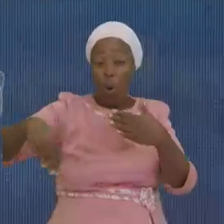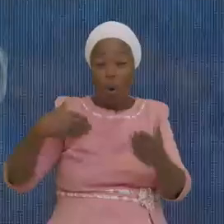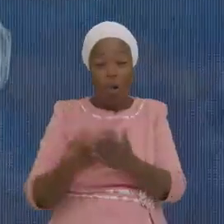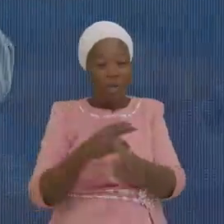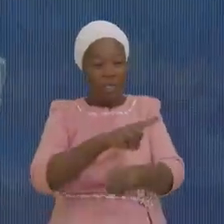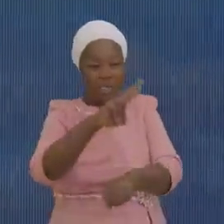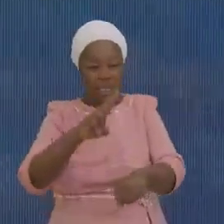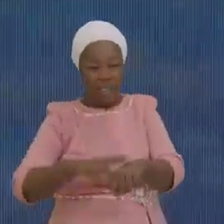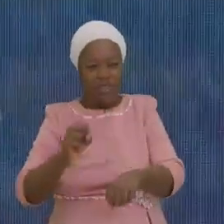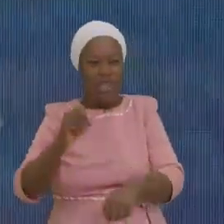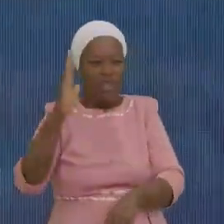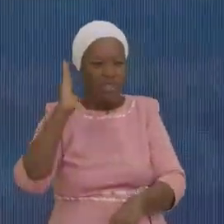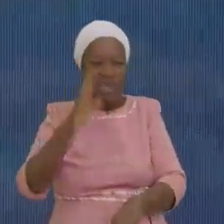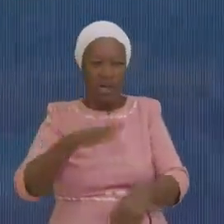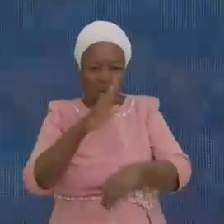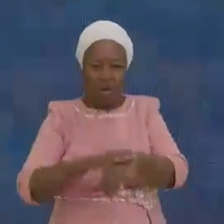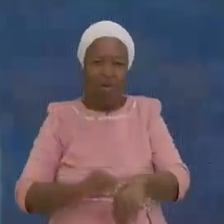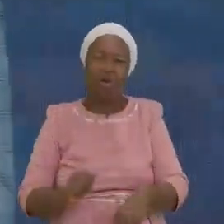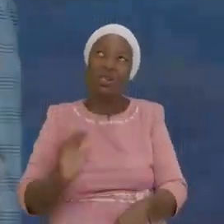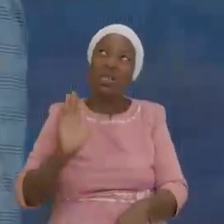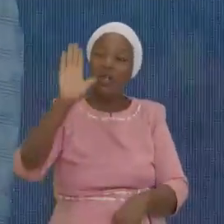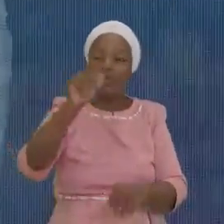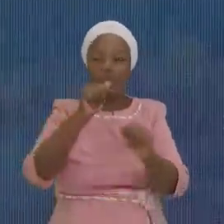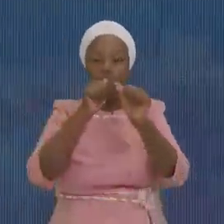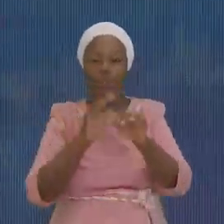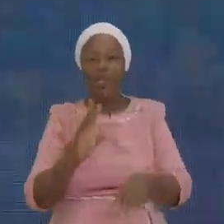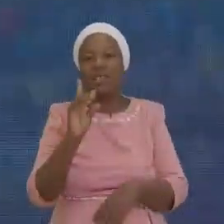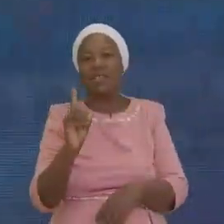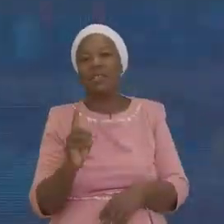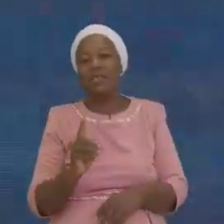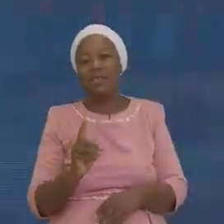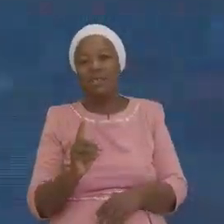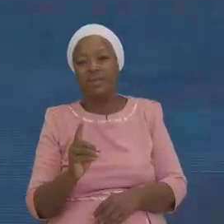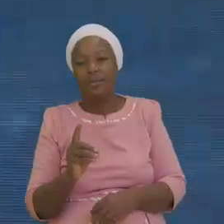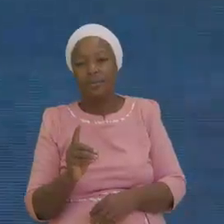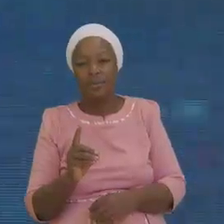nations shall call him blessed.